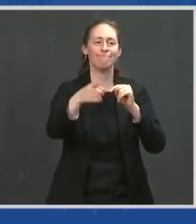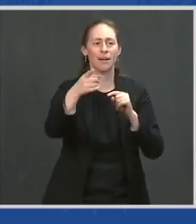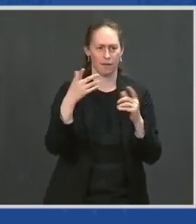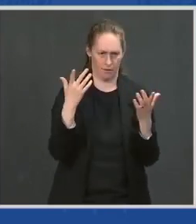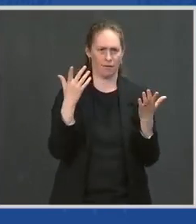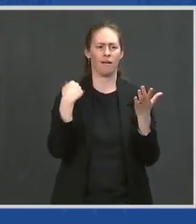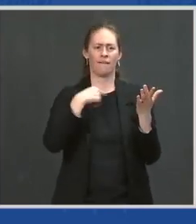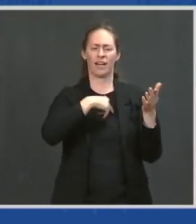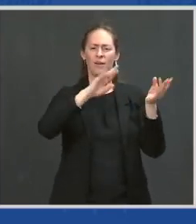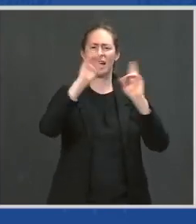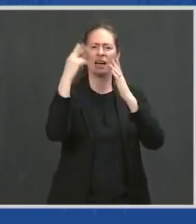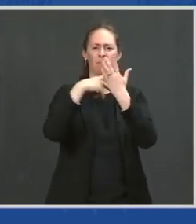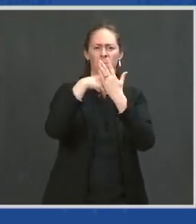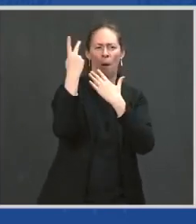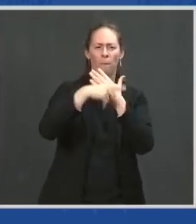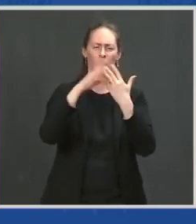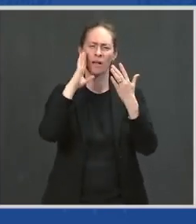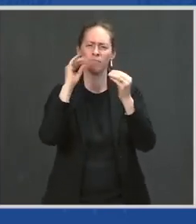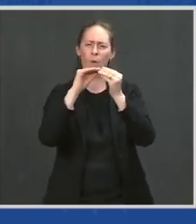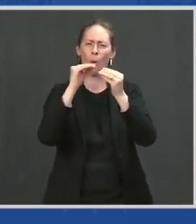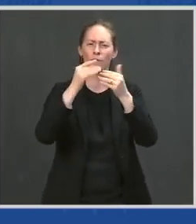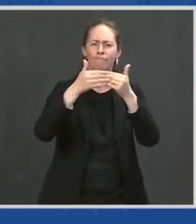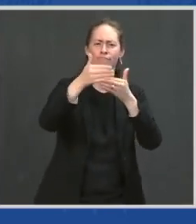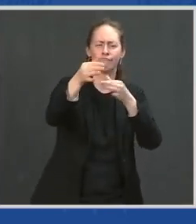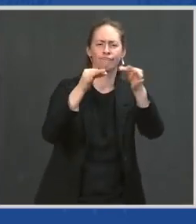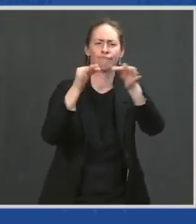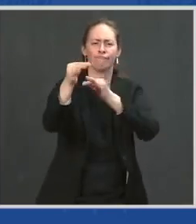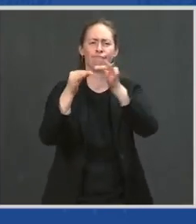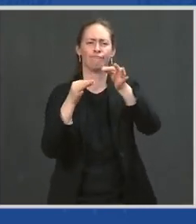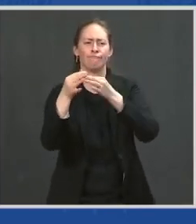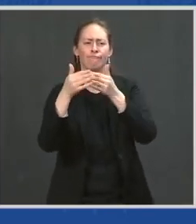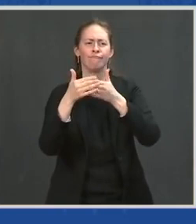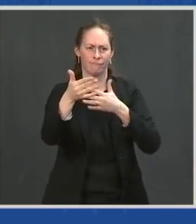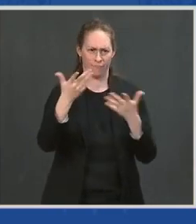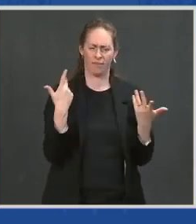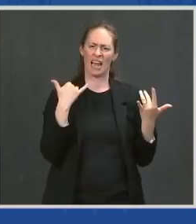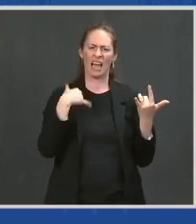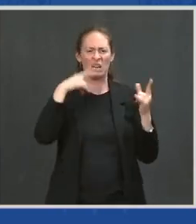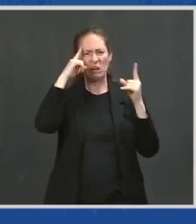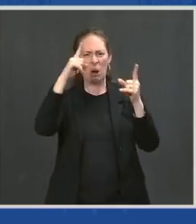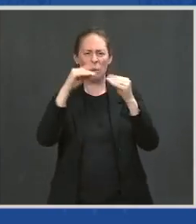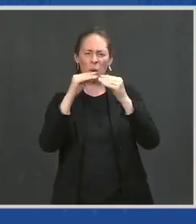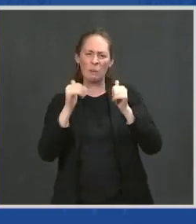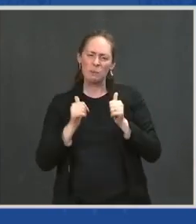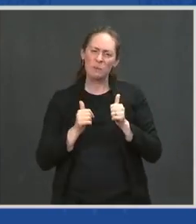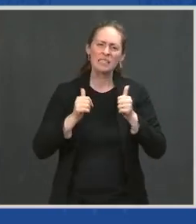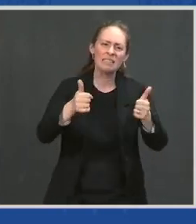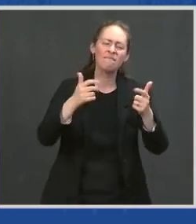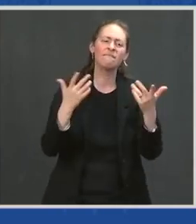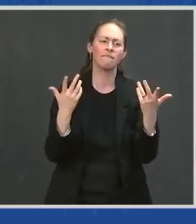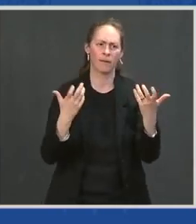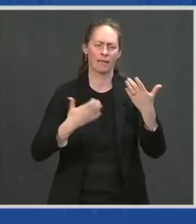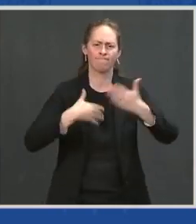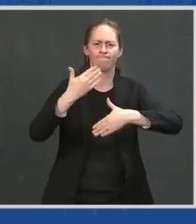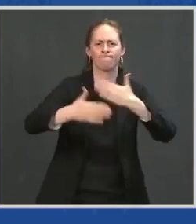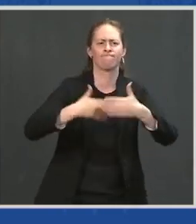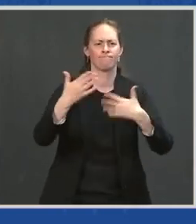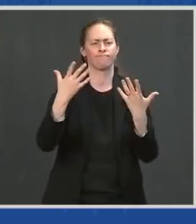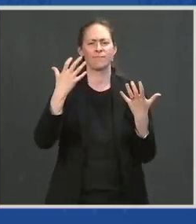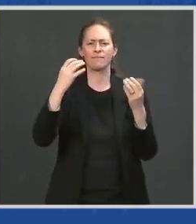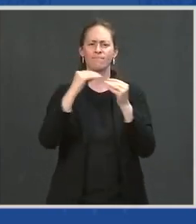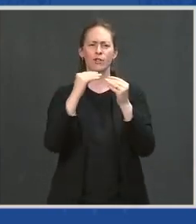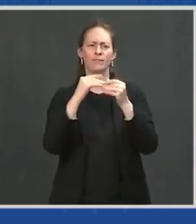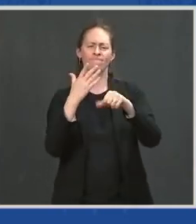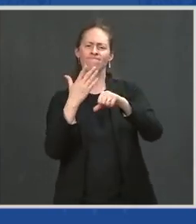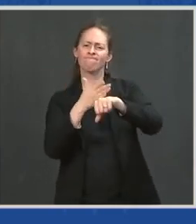program. We'll also continue moving aggressively to build on our progress, and race